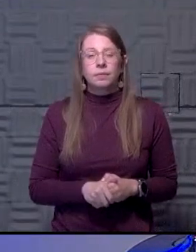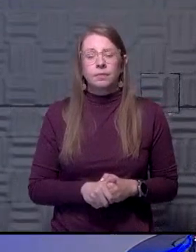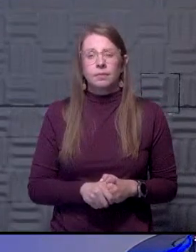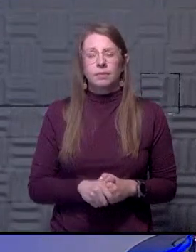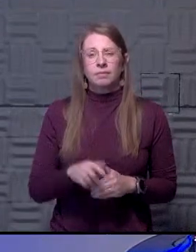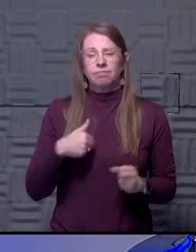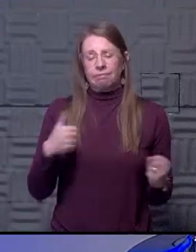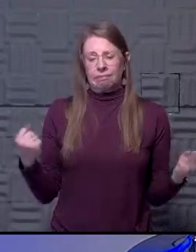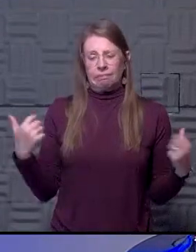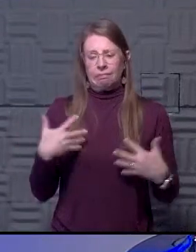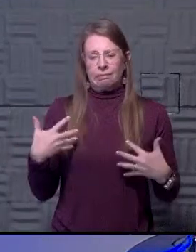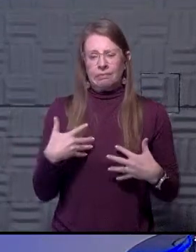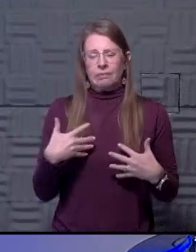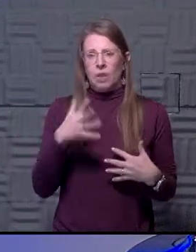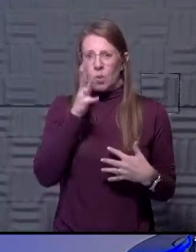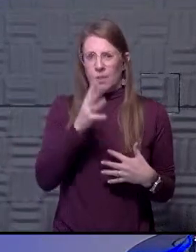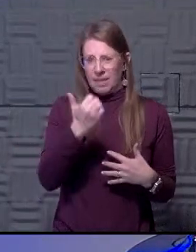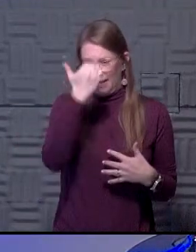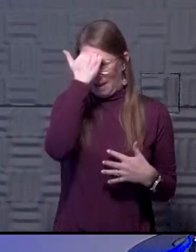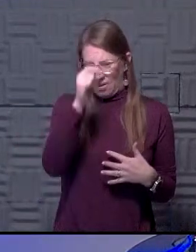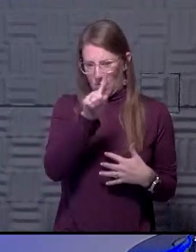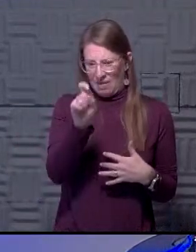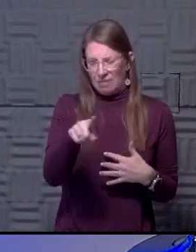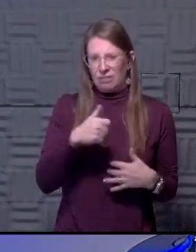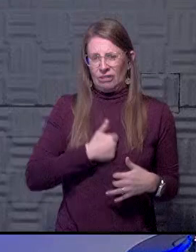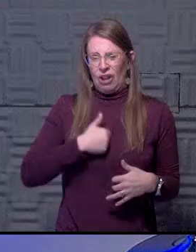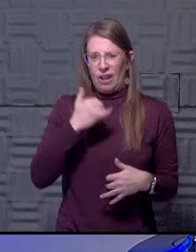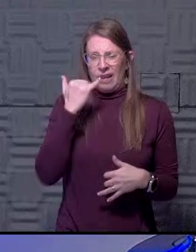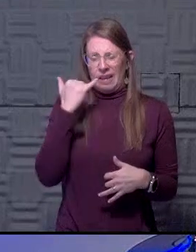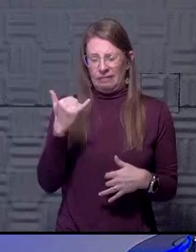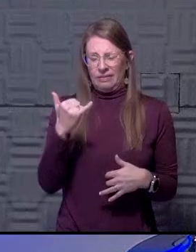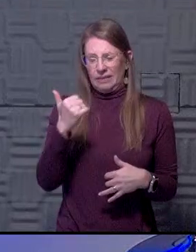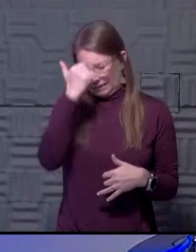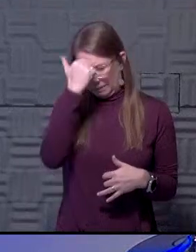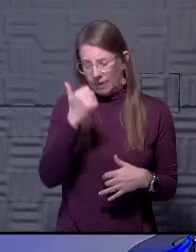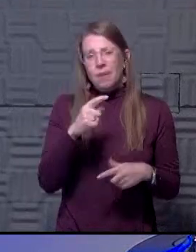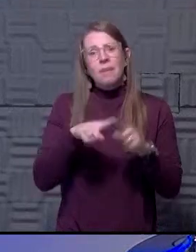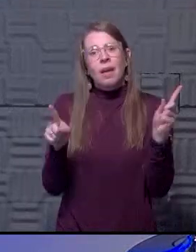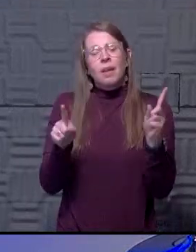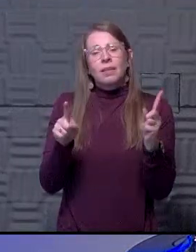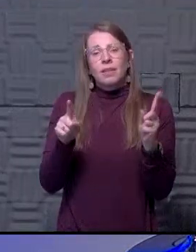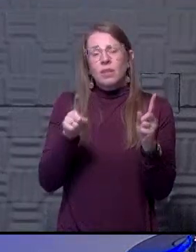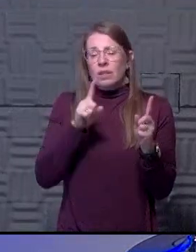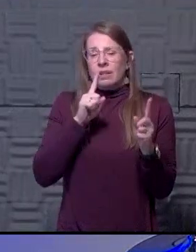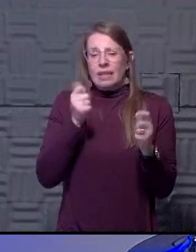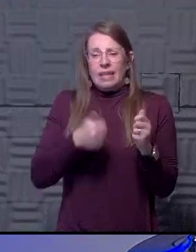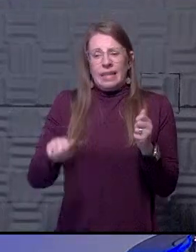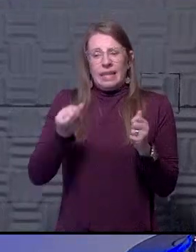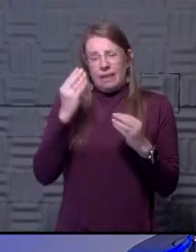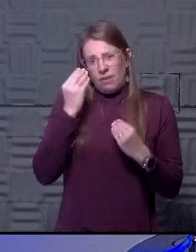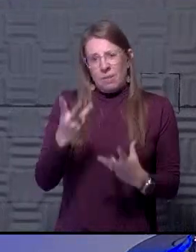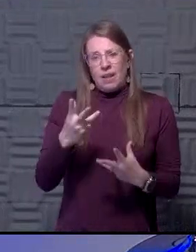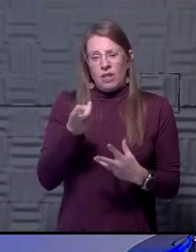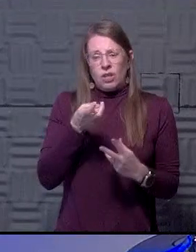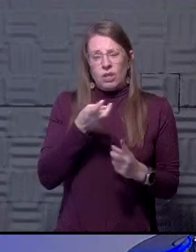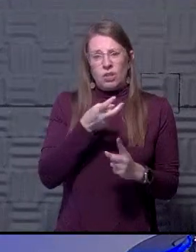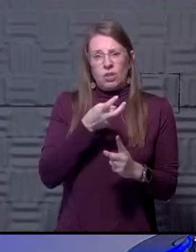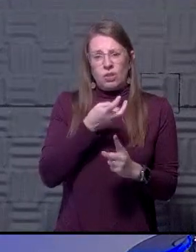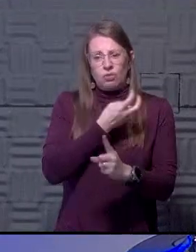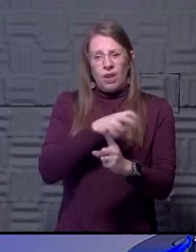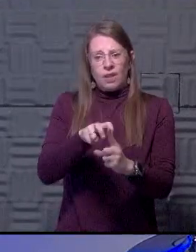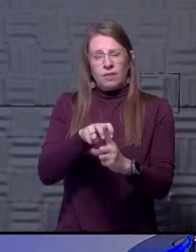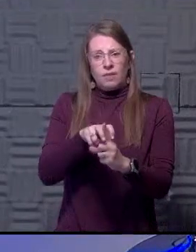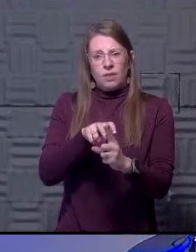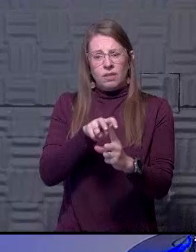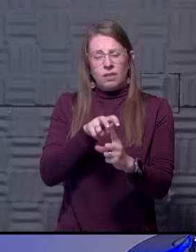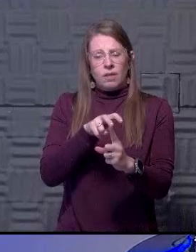I'm afraid this one is going to be dumb, and I apologize in advance if it is. But do we have anything up to date about transmission of COVID-19 to and